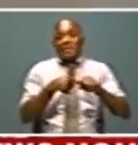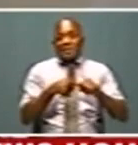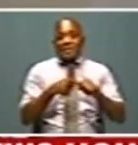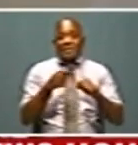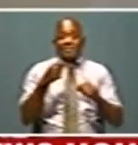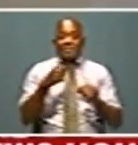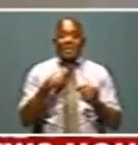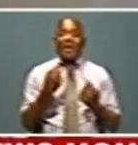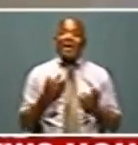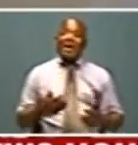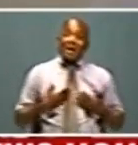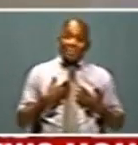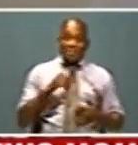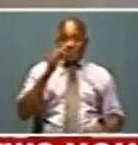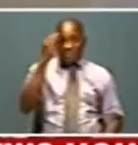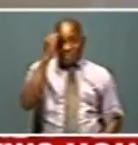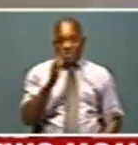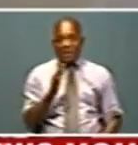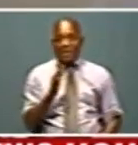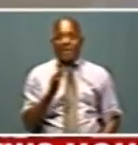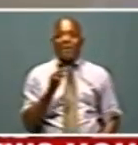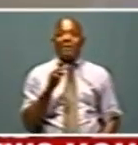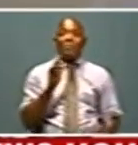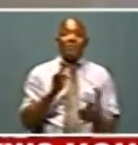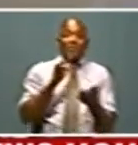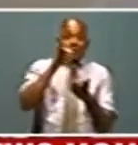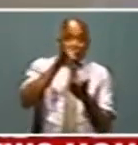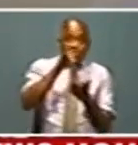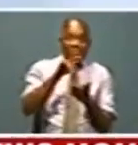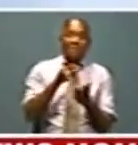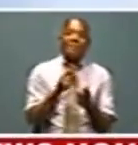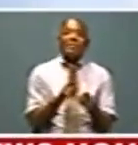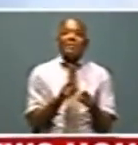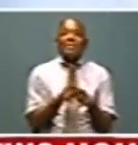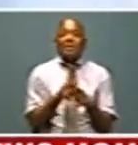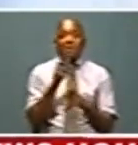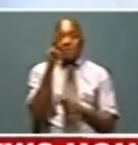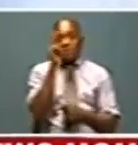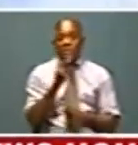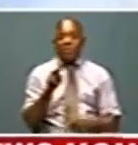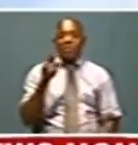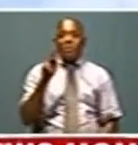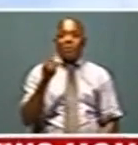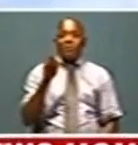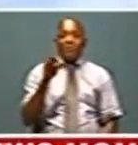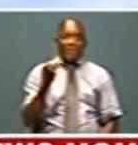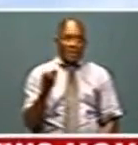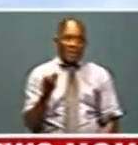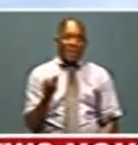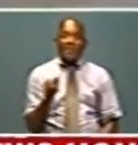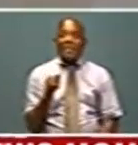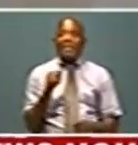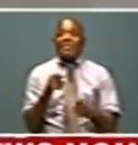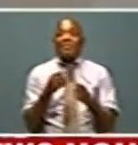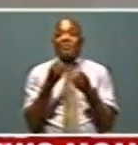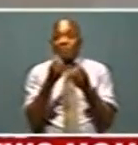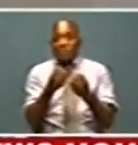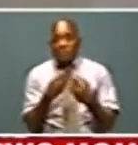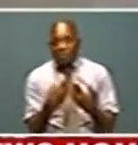elated when the Minister for Aviation, Honorable Kofi Adda, indicated to